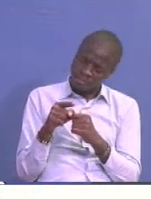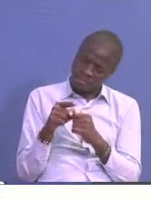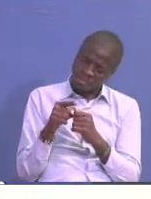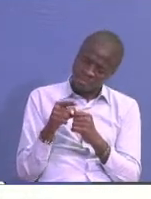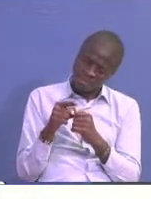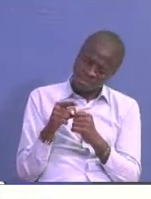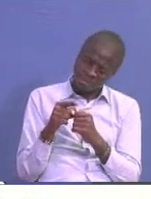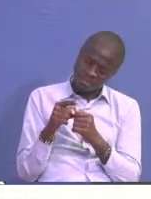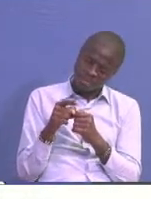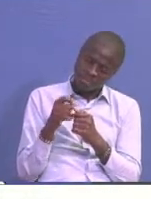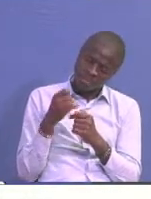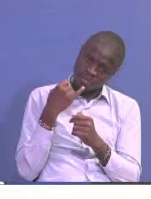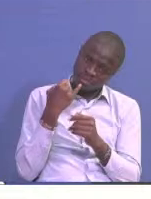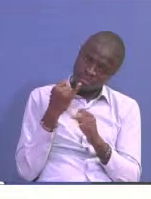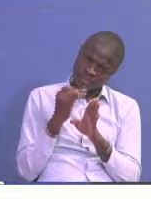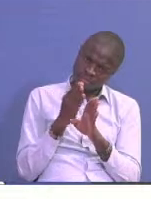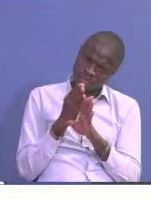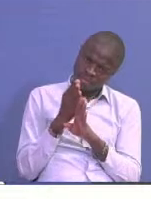is key